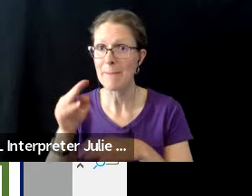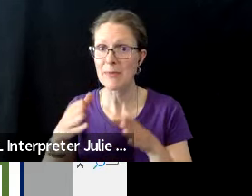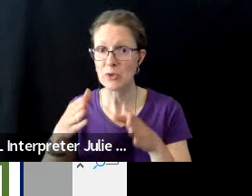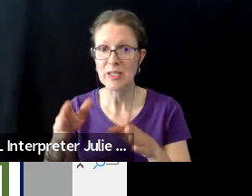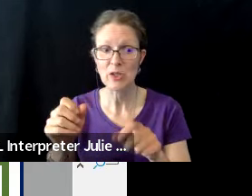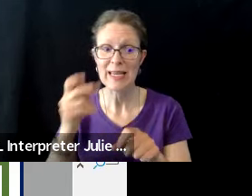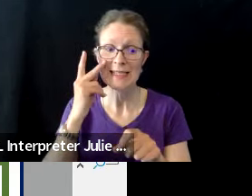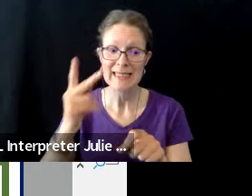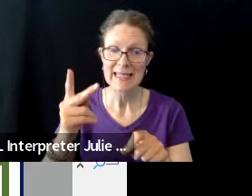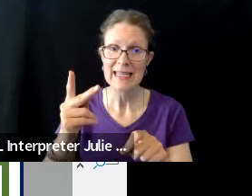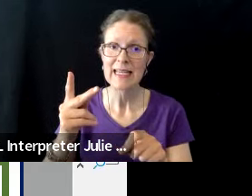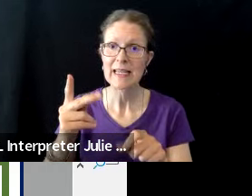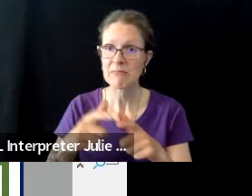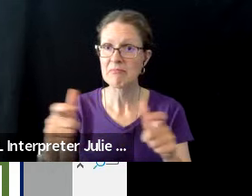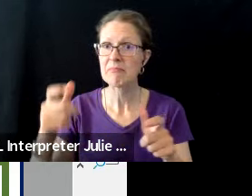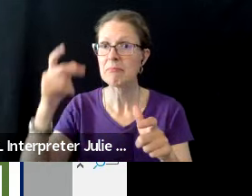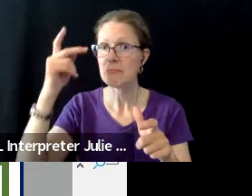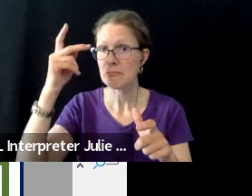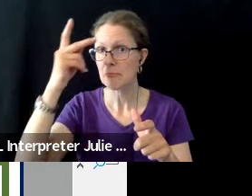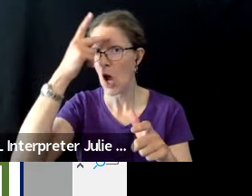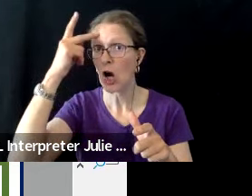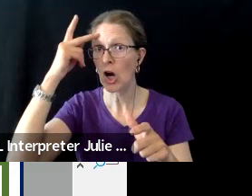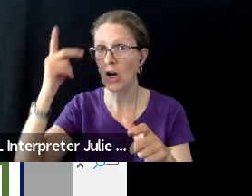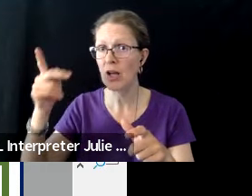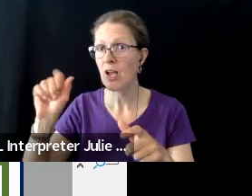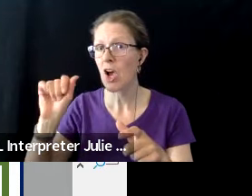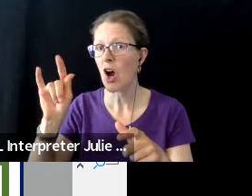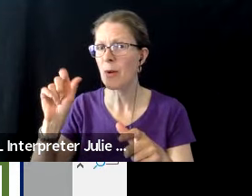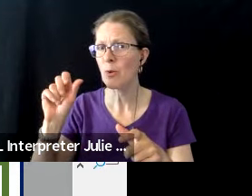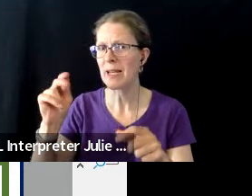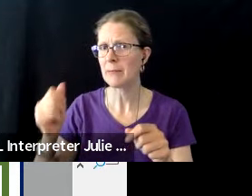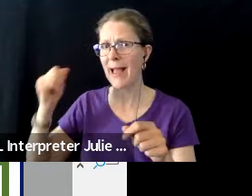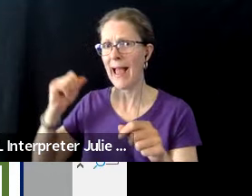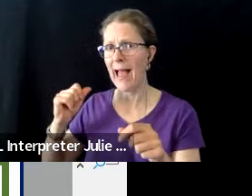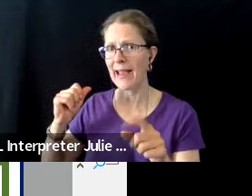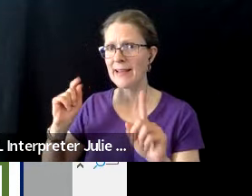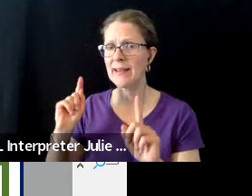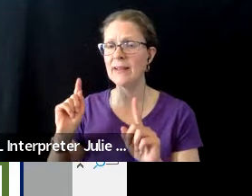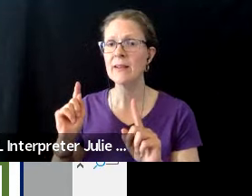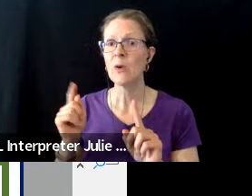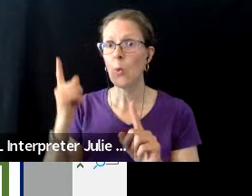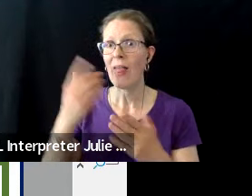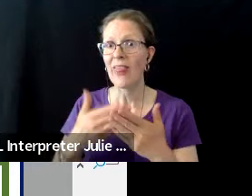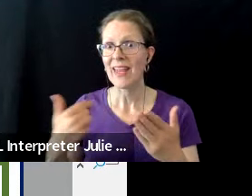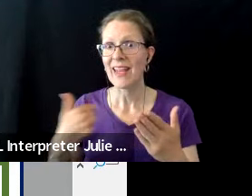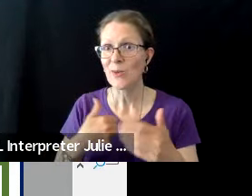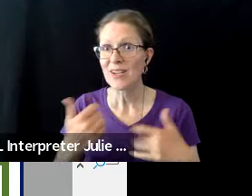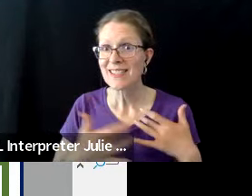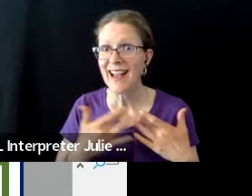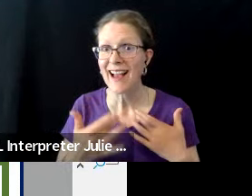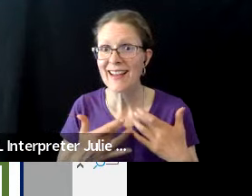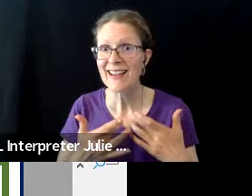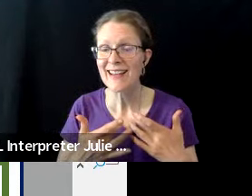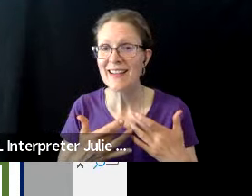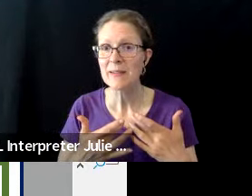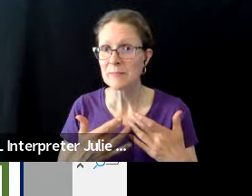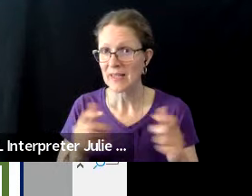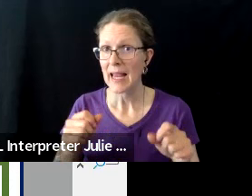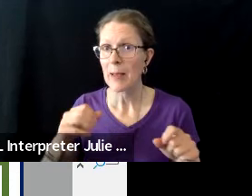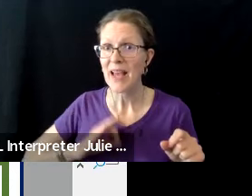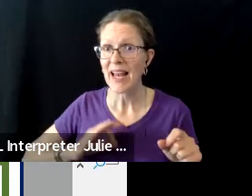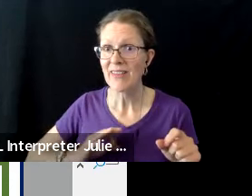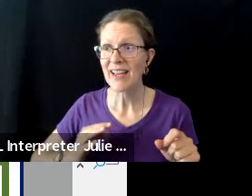large park there. The Arboretum is immediately behind us. And one of the things we're really excited about this project being able to benefit from is the